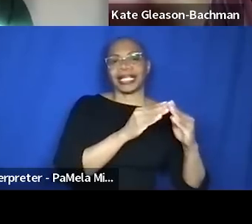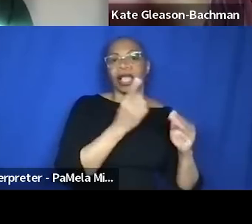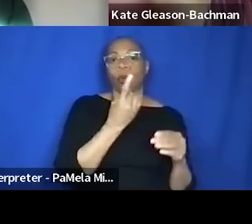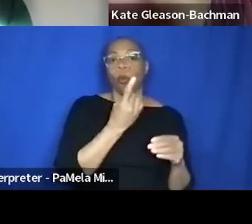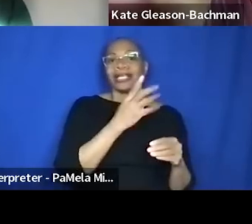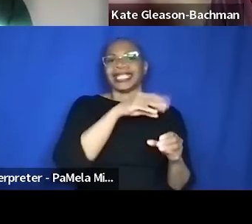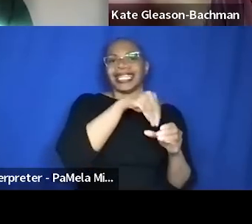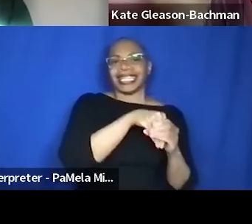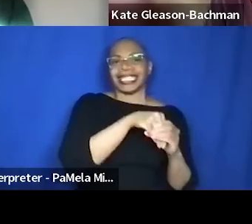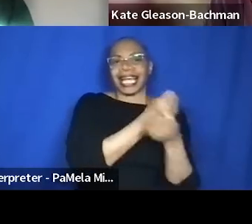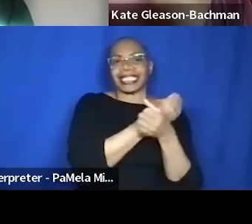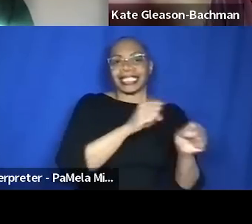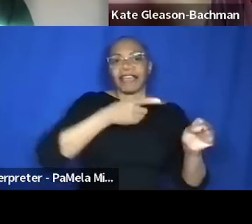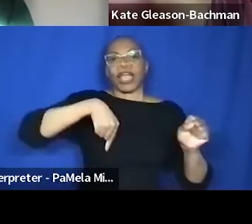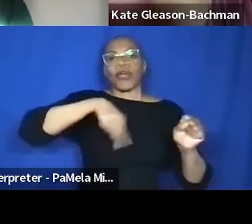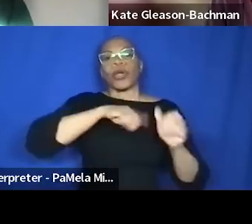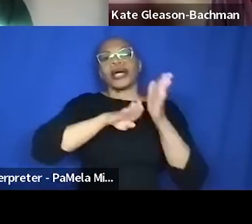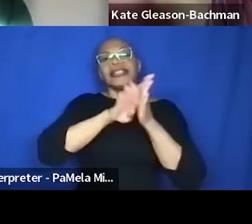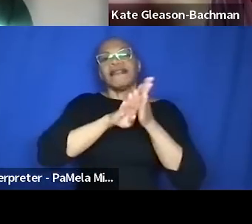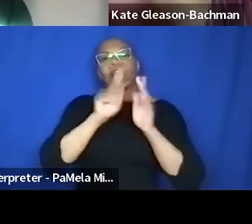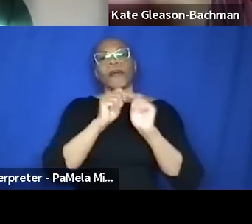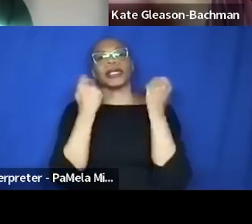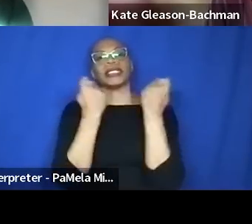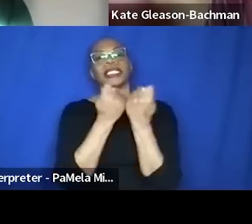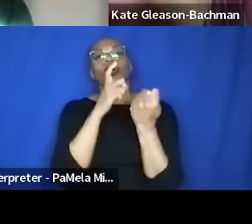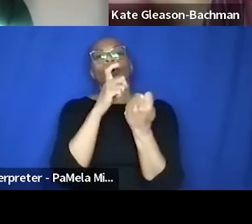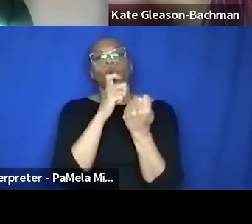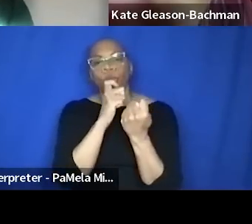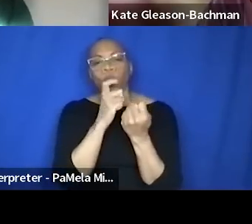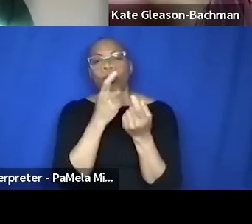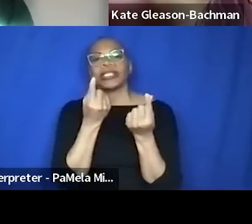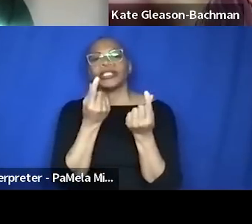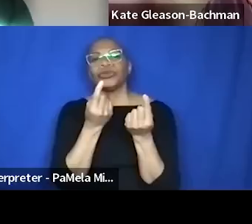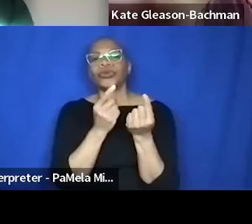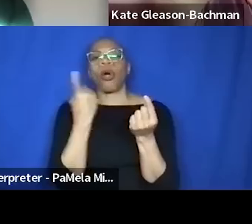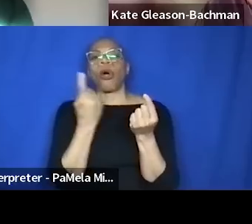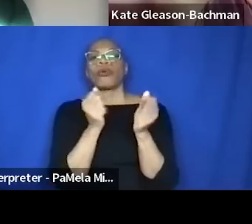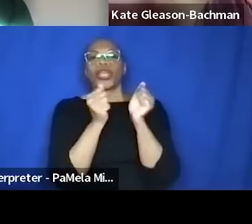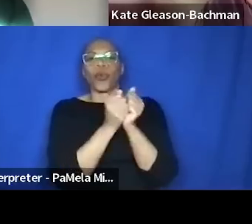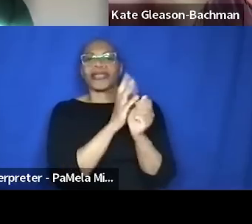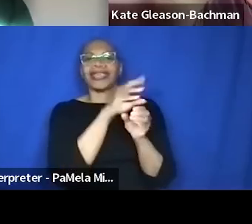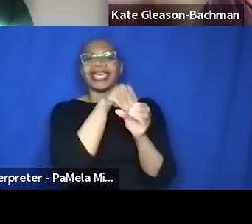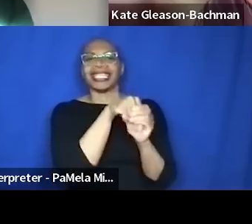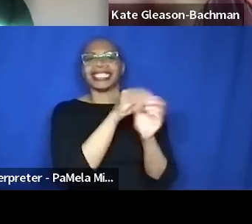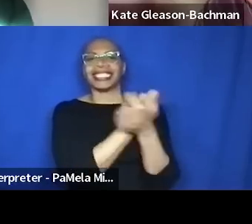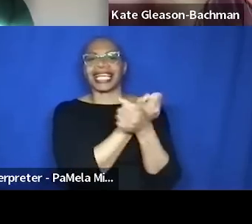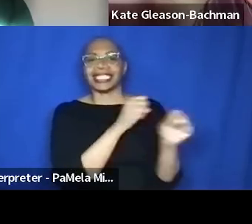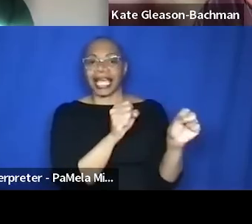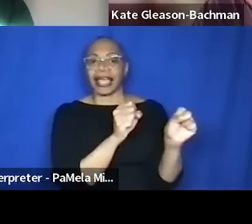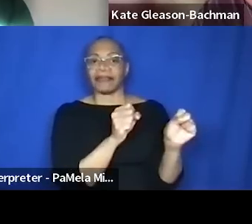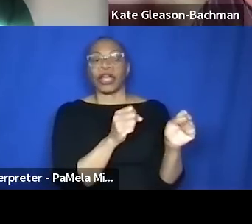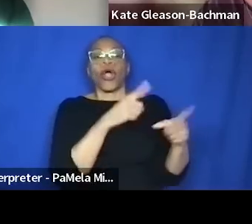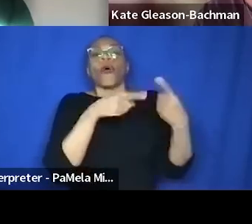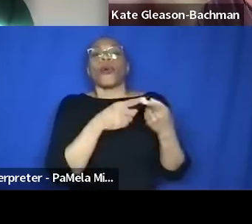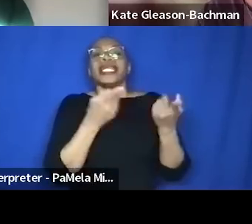actually developing an Inside Safe team that are just going to go with Inside Safe. So when the Inside Safe right now is happening, they